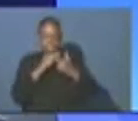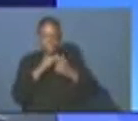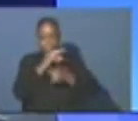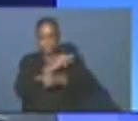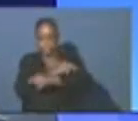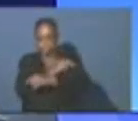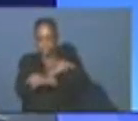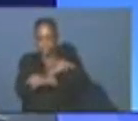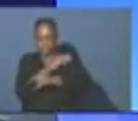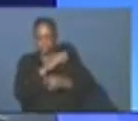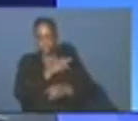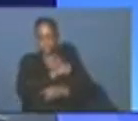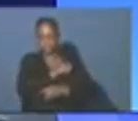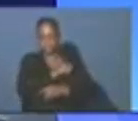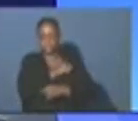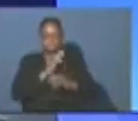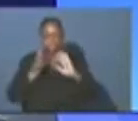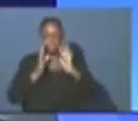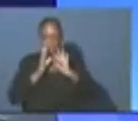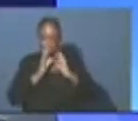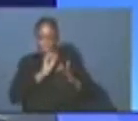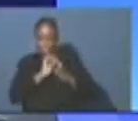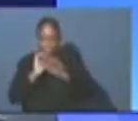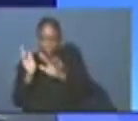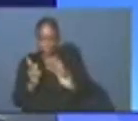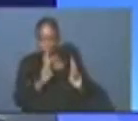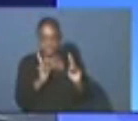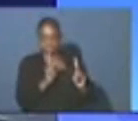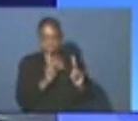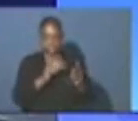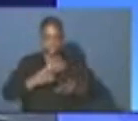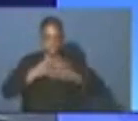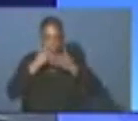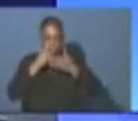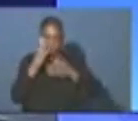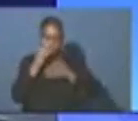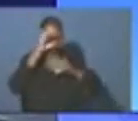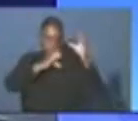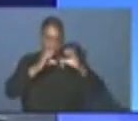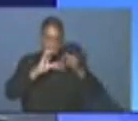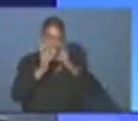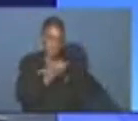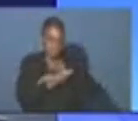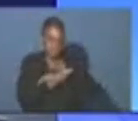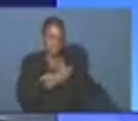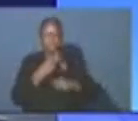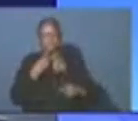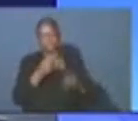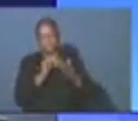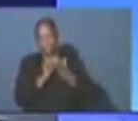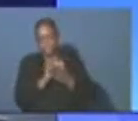is making that clear, adding that forward planning is necessary to mitigate the effects of climate change. He shared as much during a